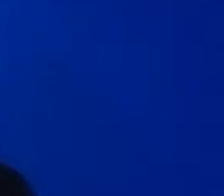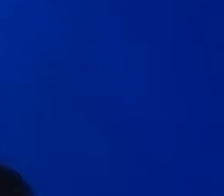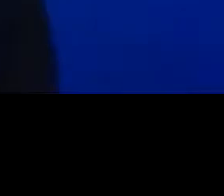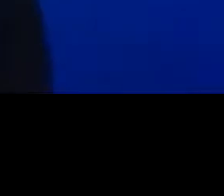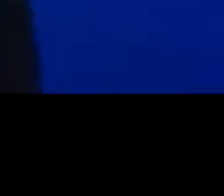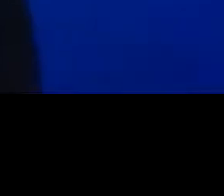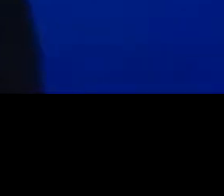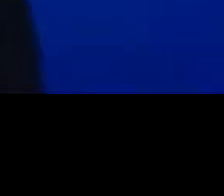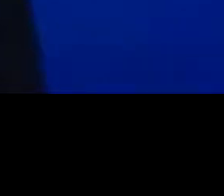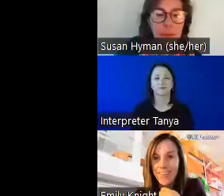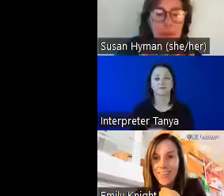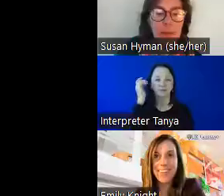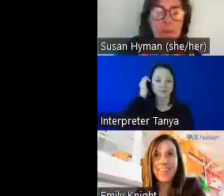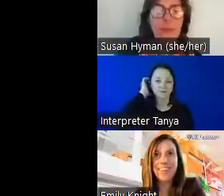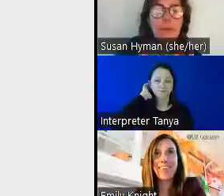Yes.